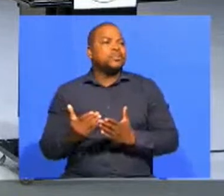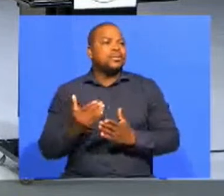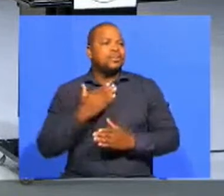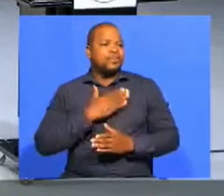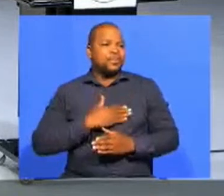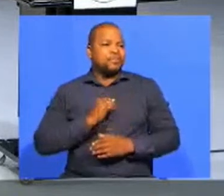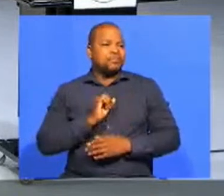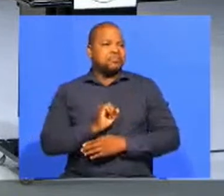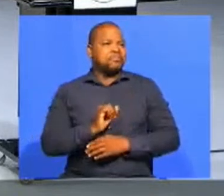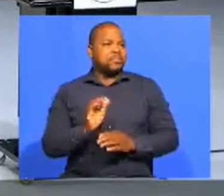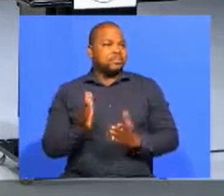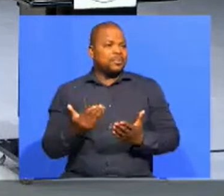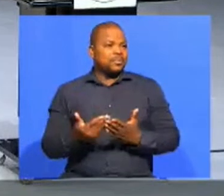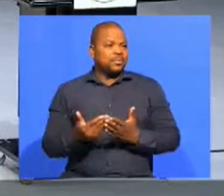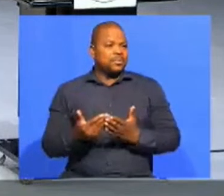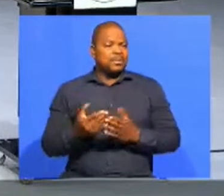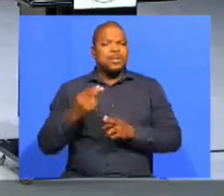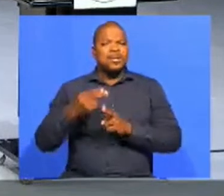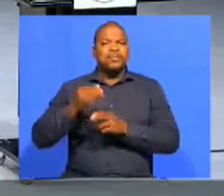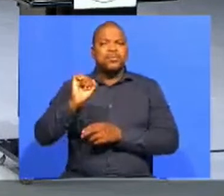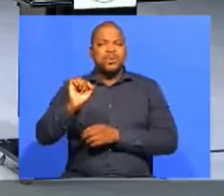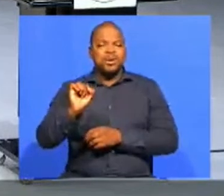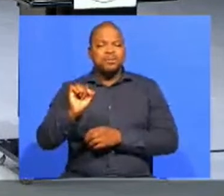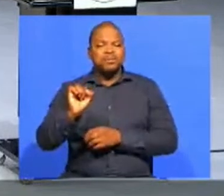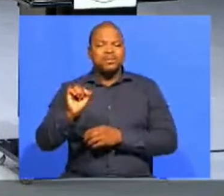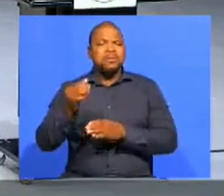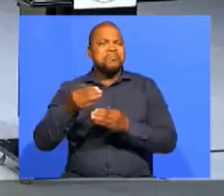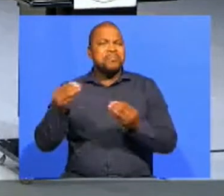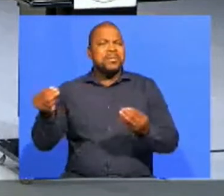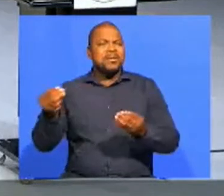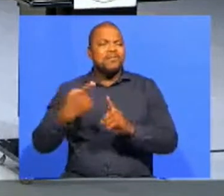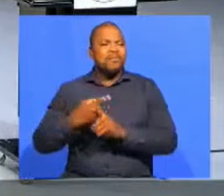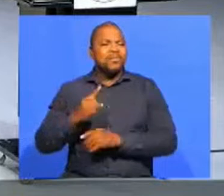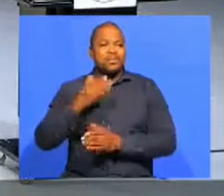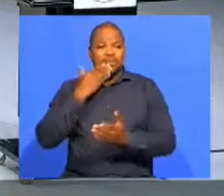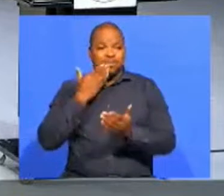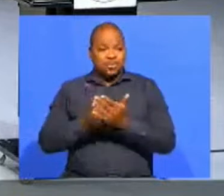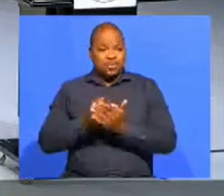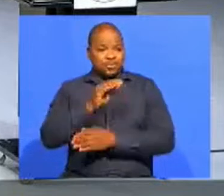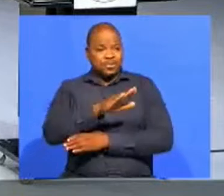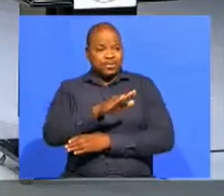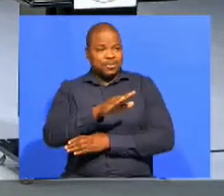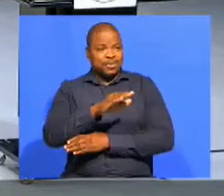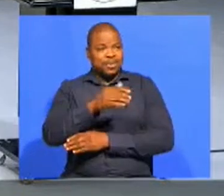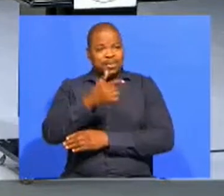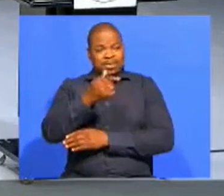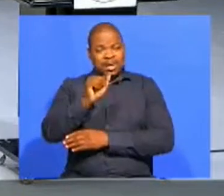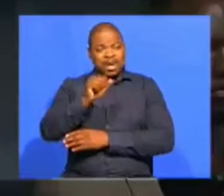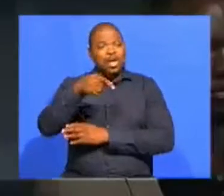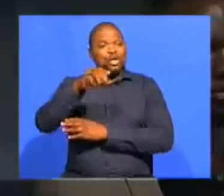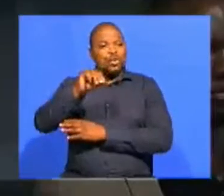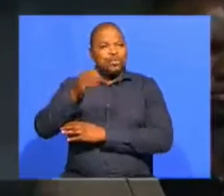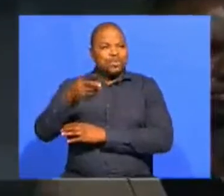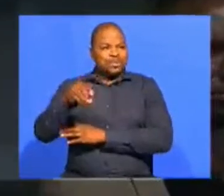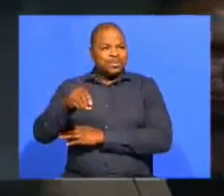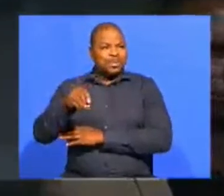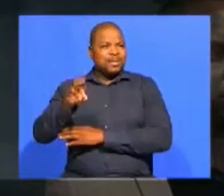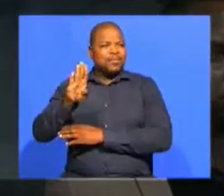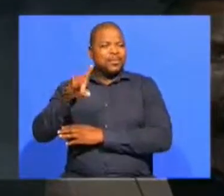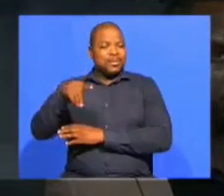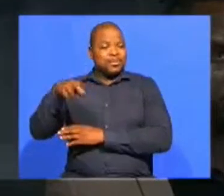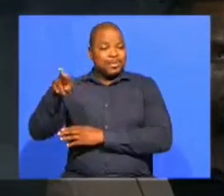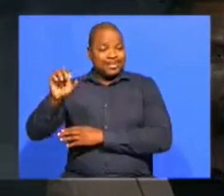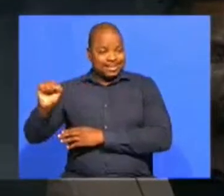please. Kindly state your name as well and the media house you're from. Good afternoon, all. My name is Tato Musinyi with Botswana Press